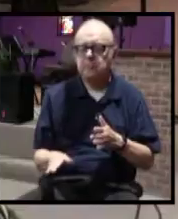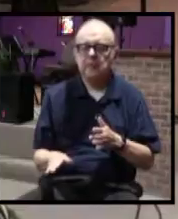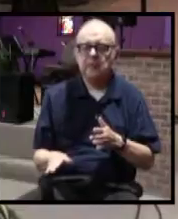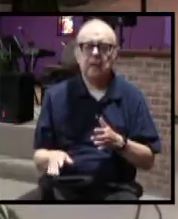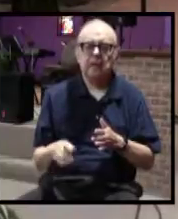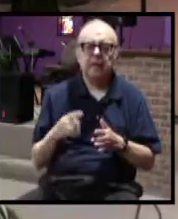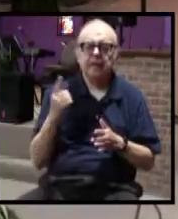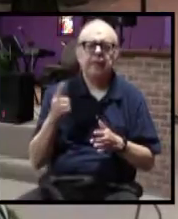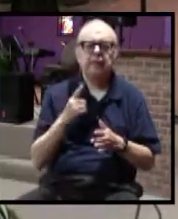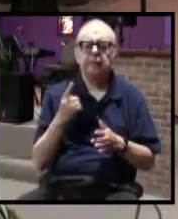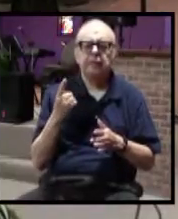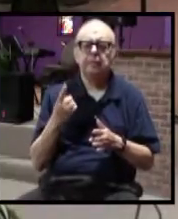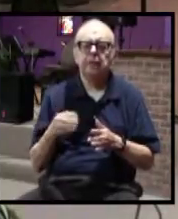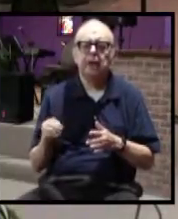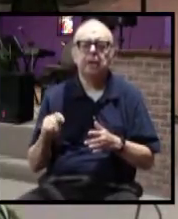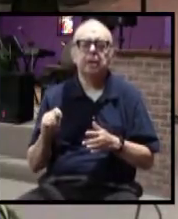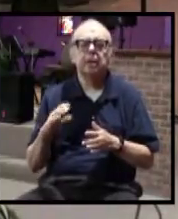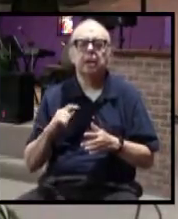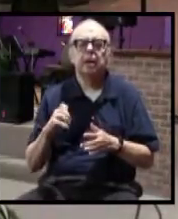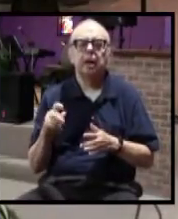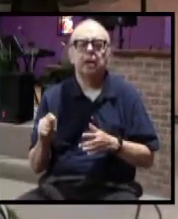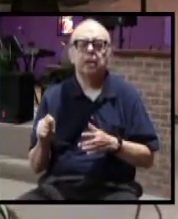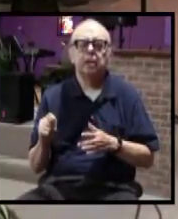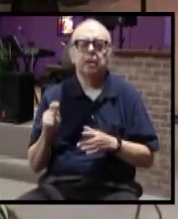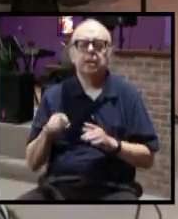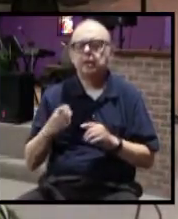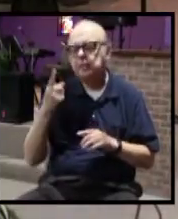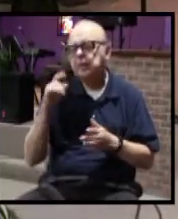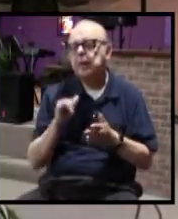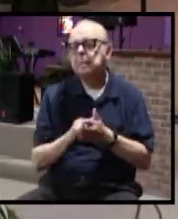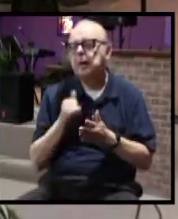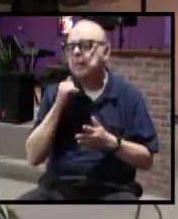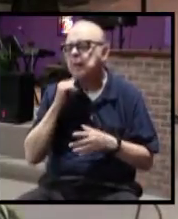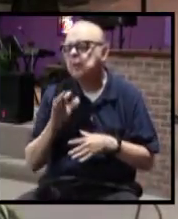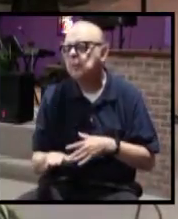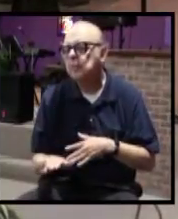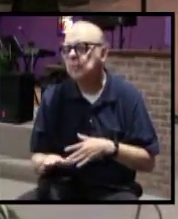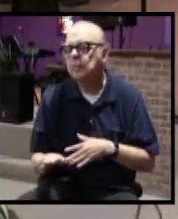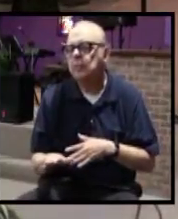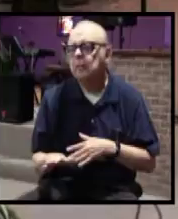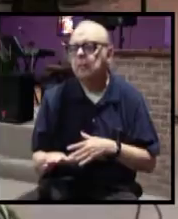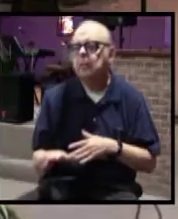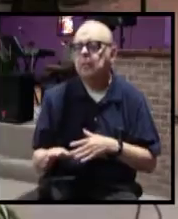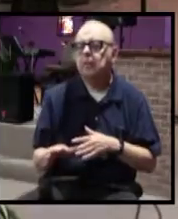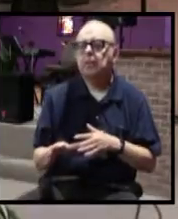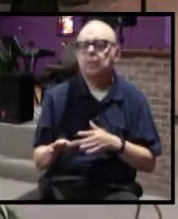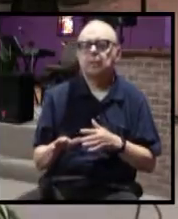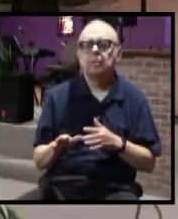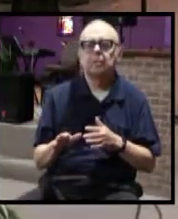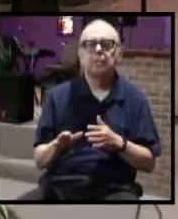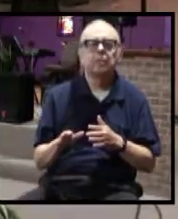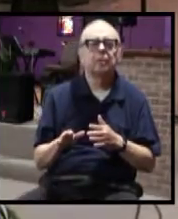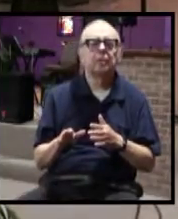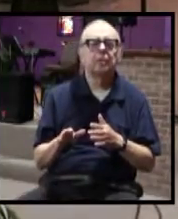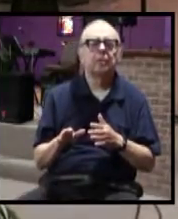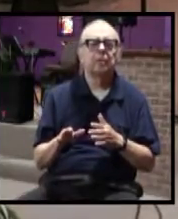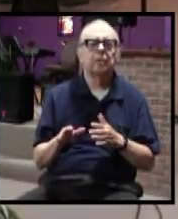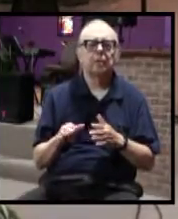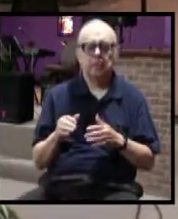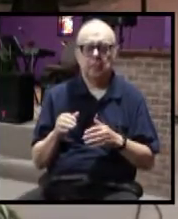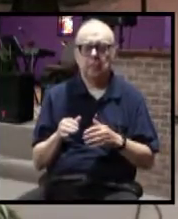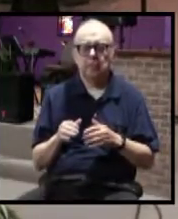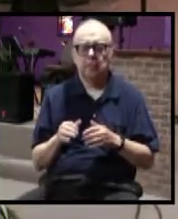she was considered an outcast. But one of the things that you need to understand about her is